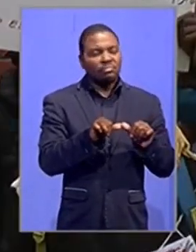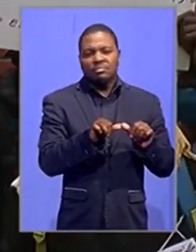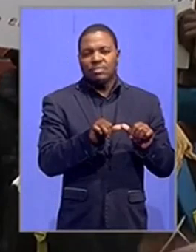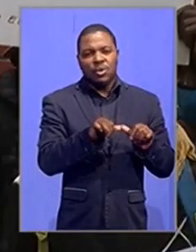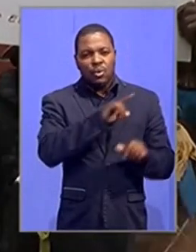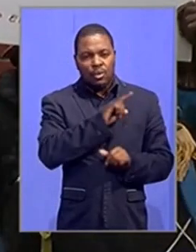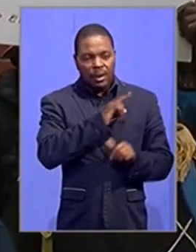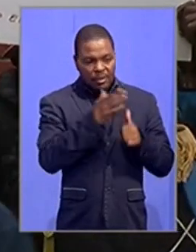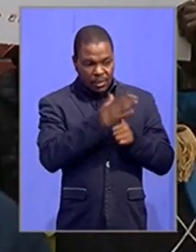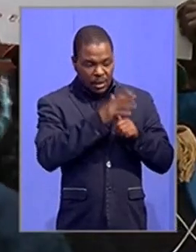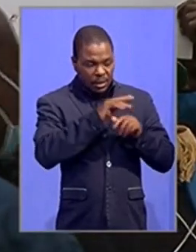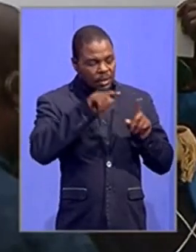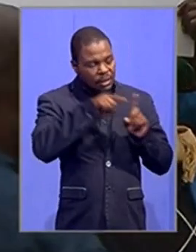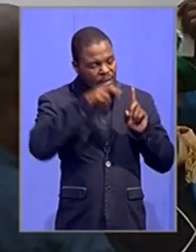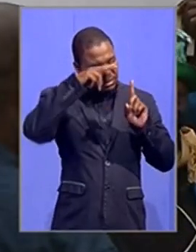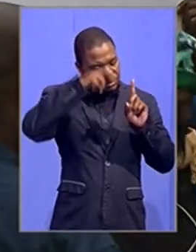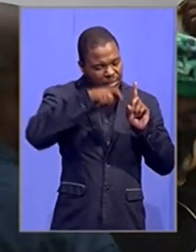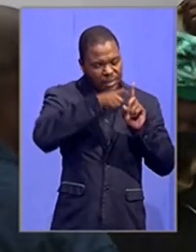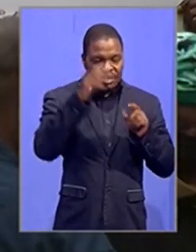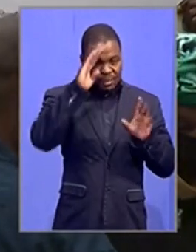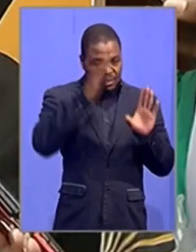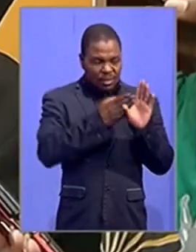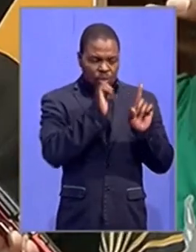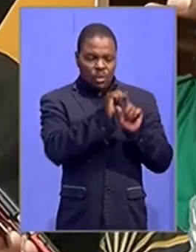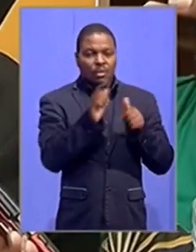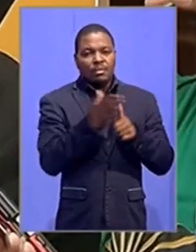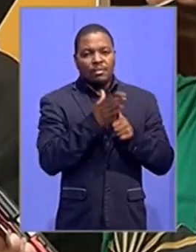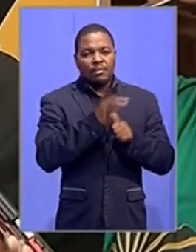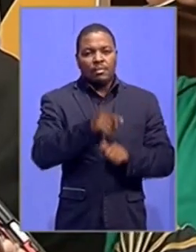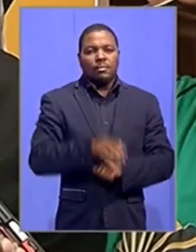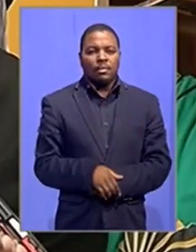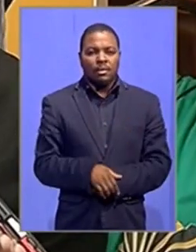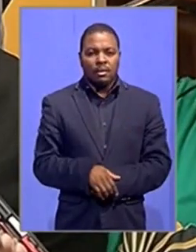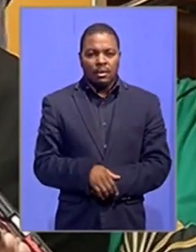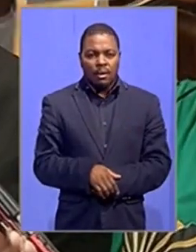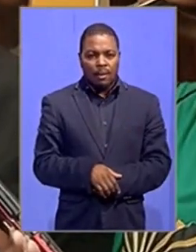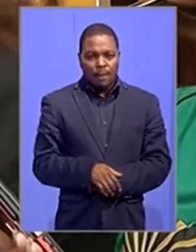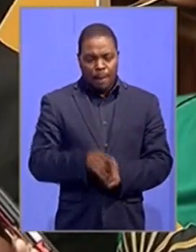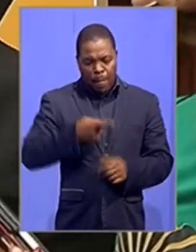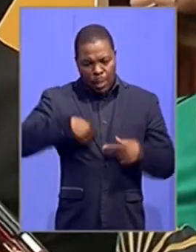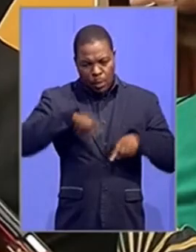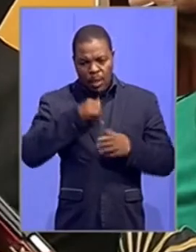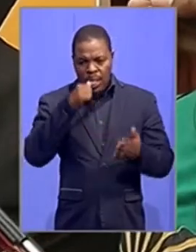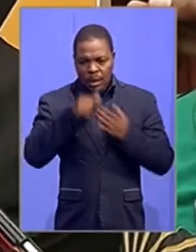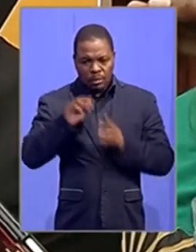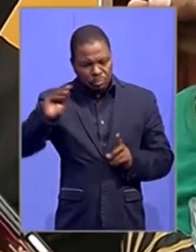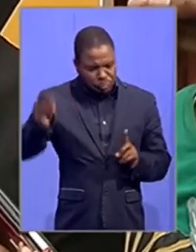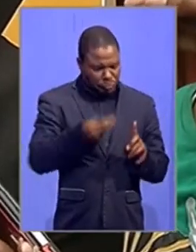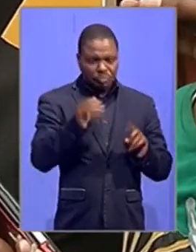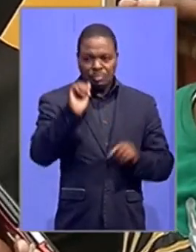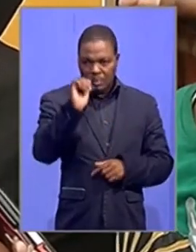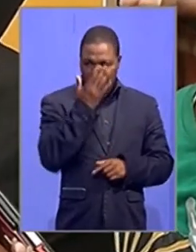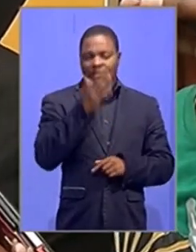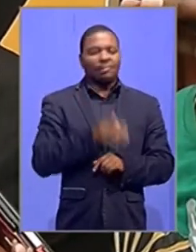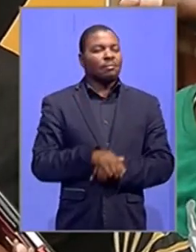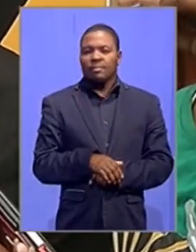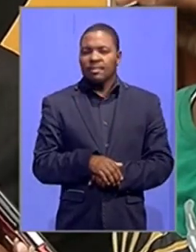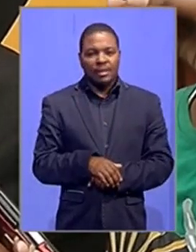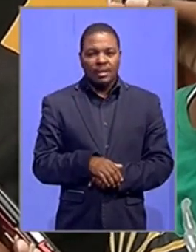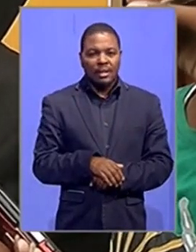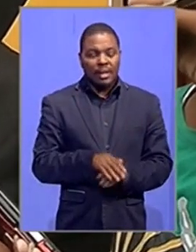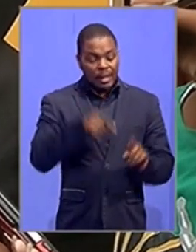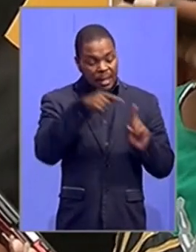a kaiwe a itekanetse. We did not intend to ambush the accused with that letter. The fact of the matter is that the accused was sent